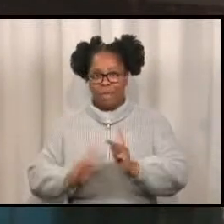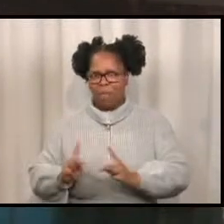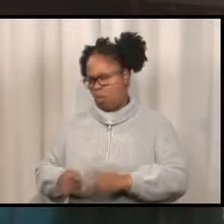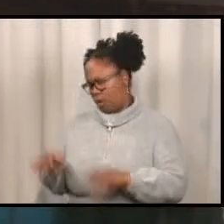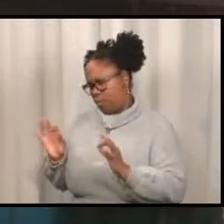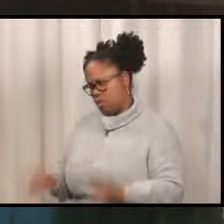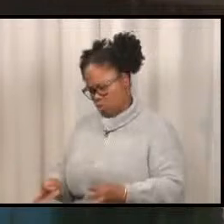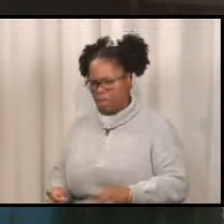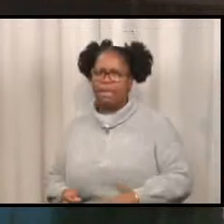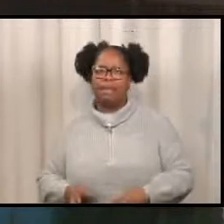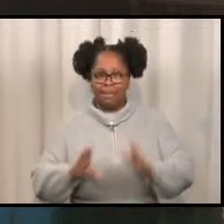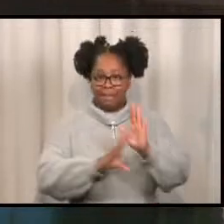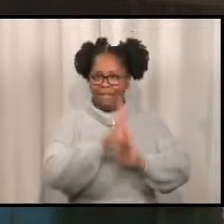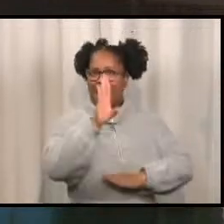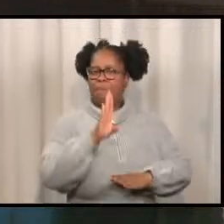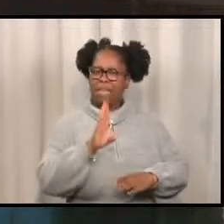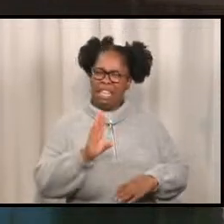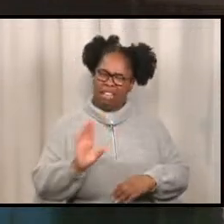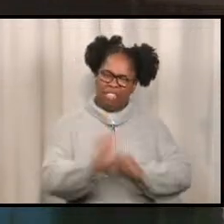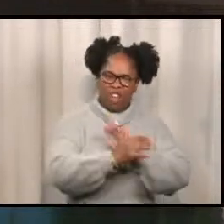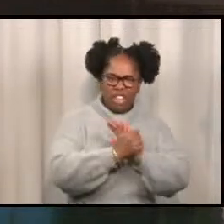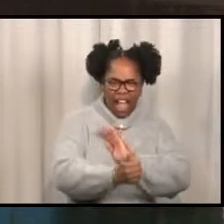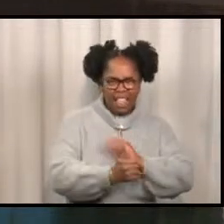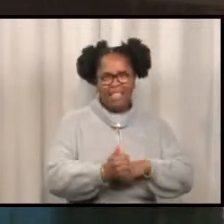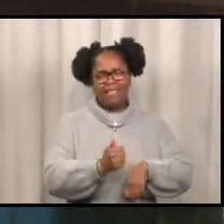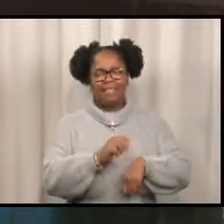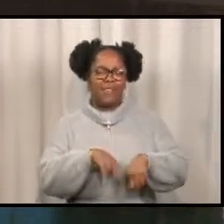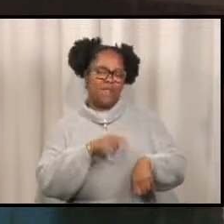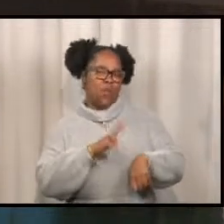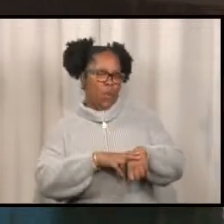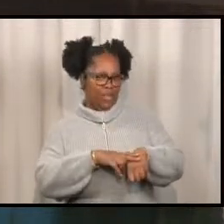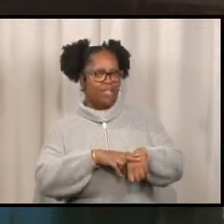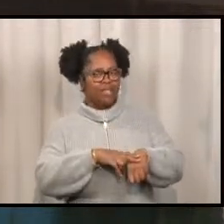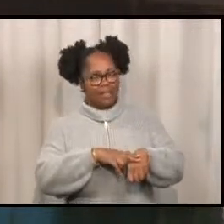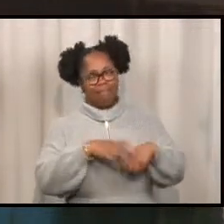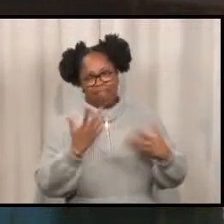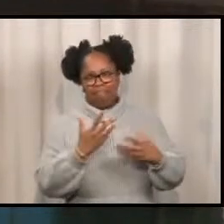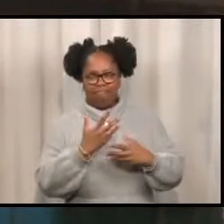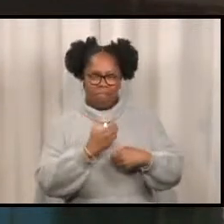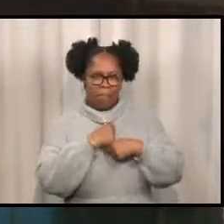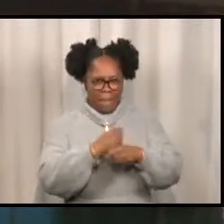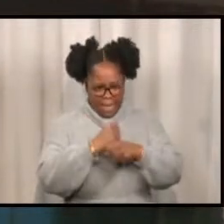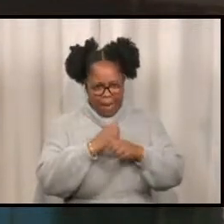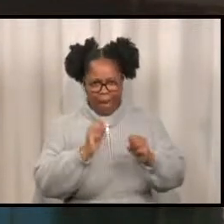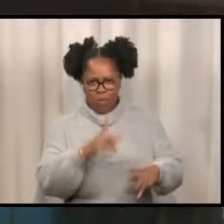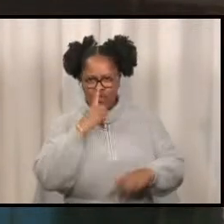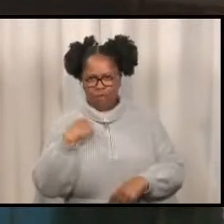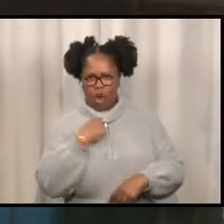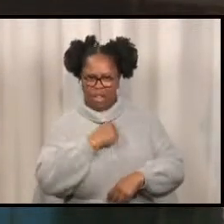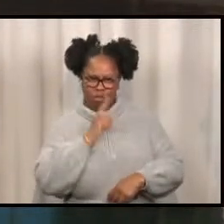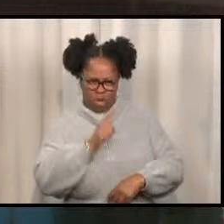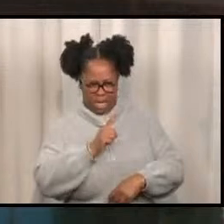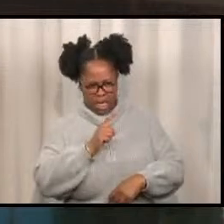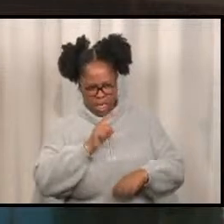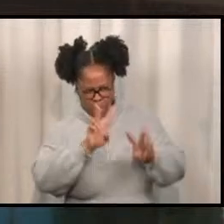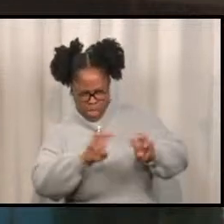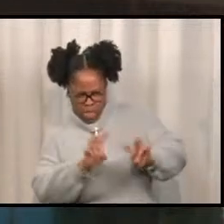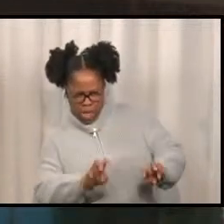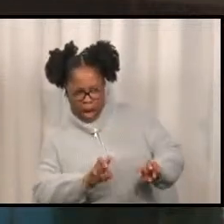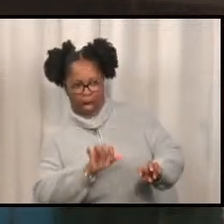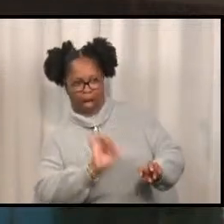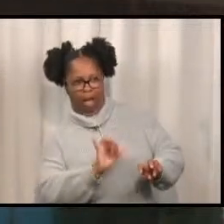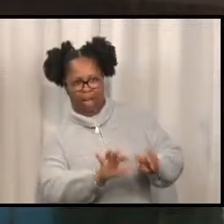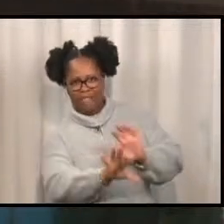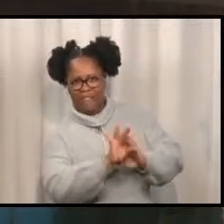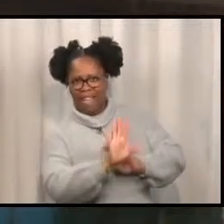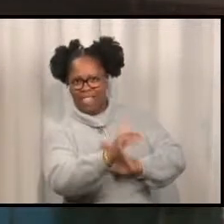and developing their talents, and of course also creating an opportunity for us to tap into their talents and